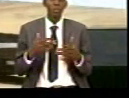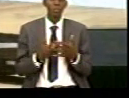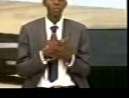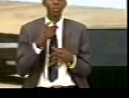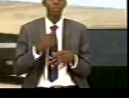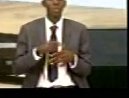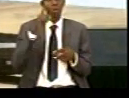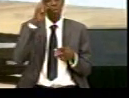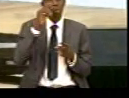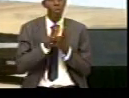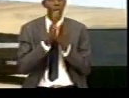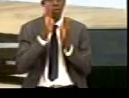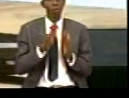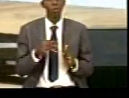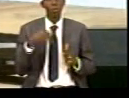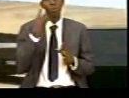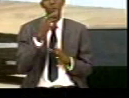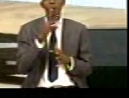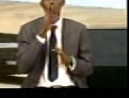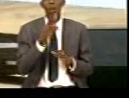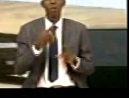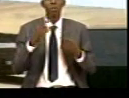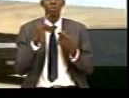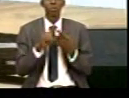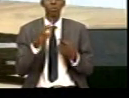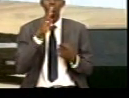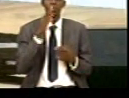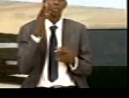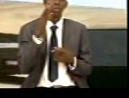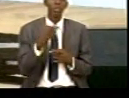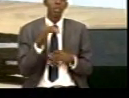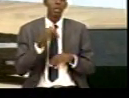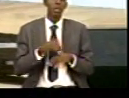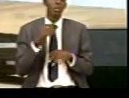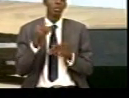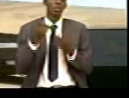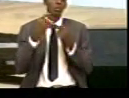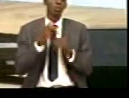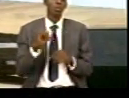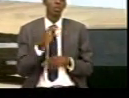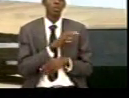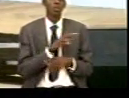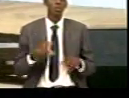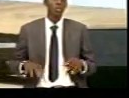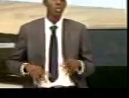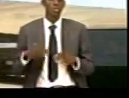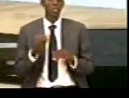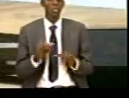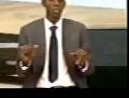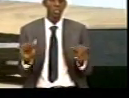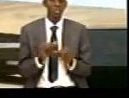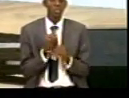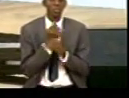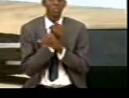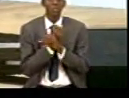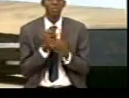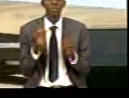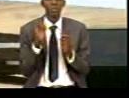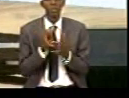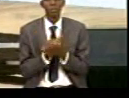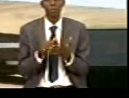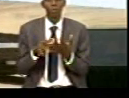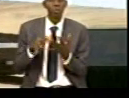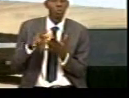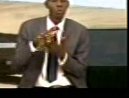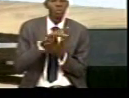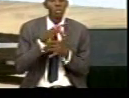are going to be there at the time of the coming of Christ. The same salvation that those